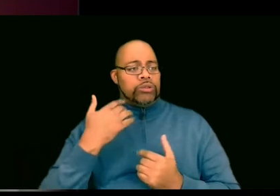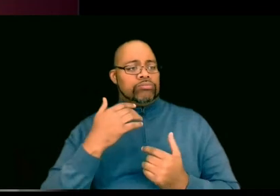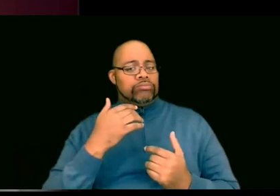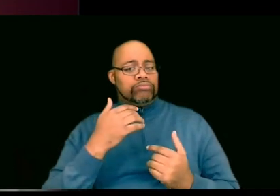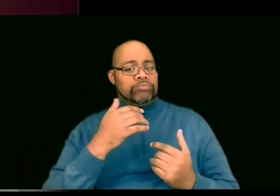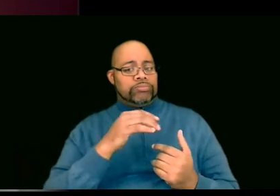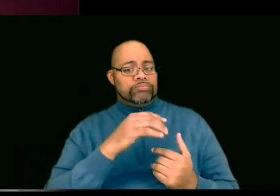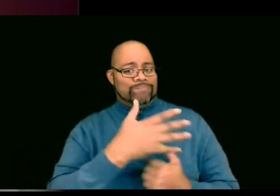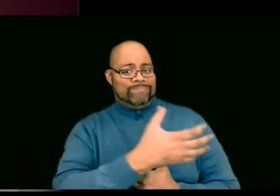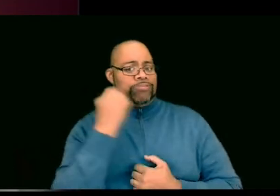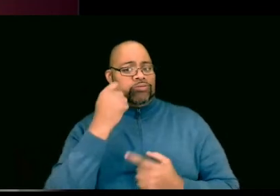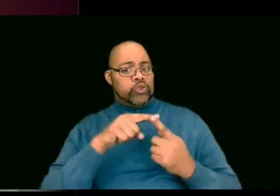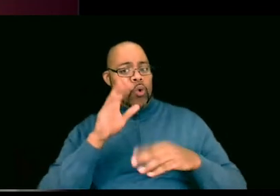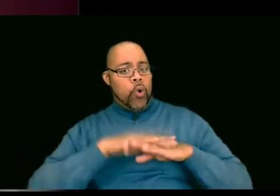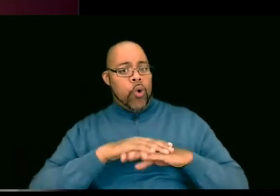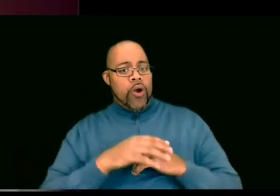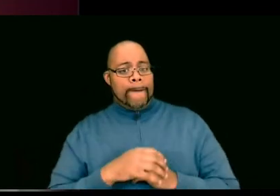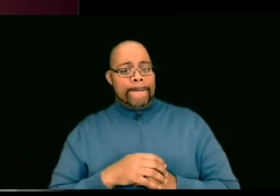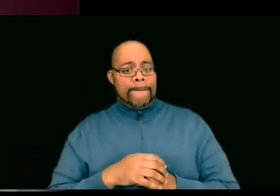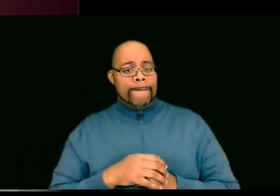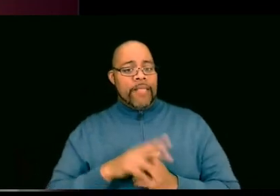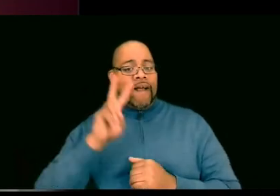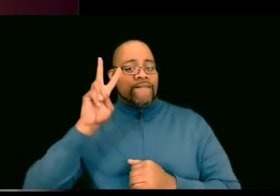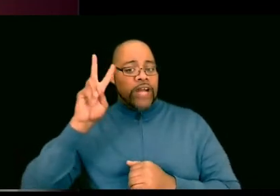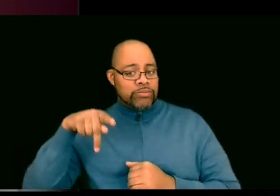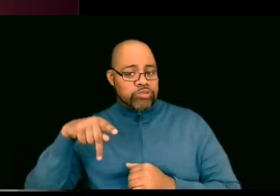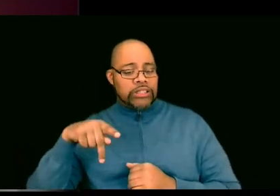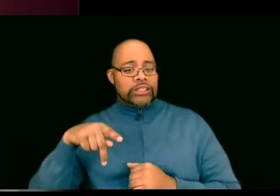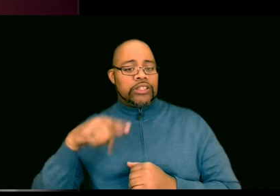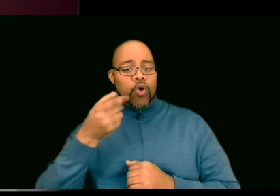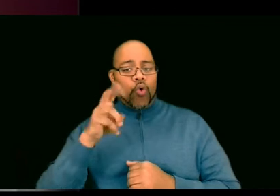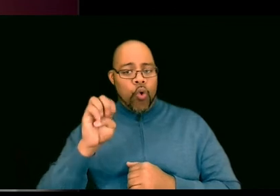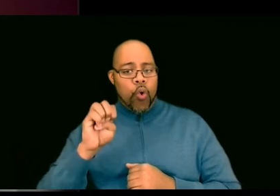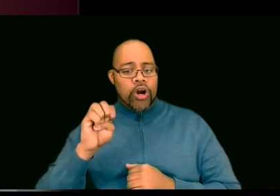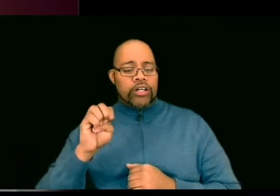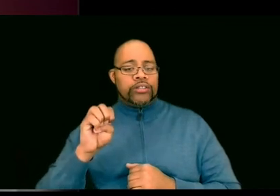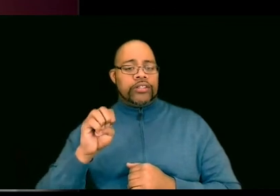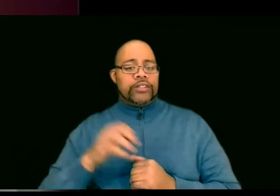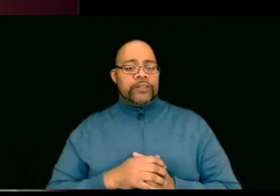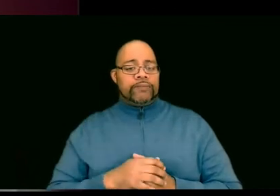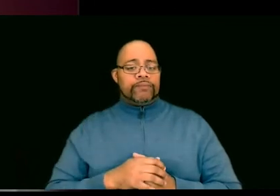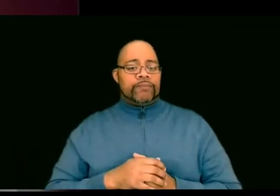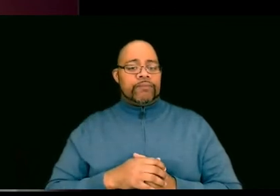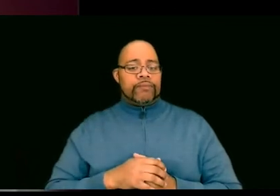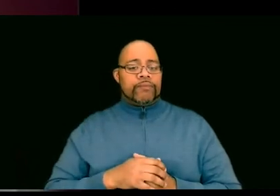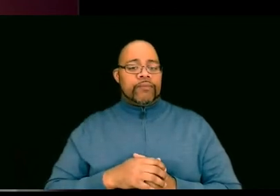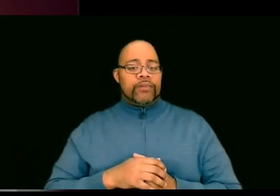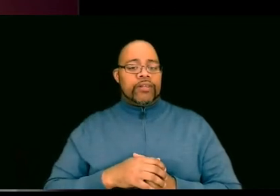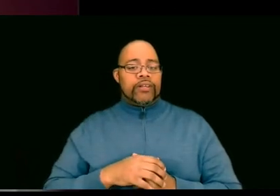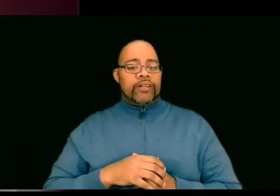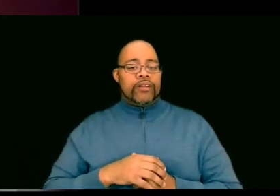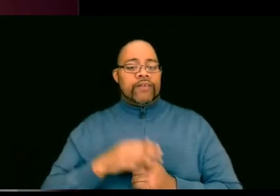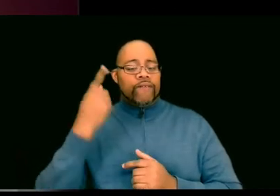I was tapped to be on the Vice President Gore, Al Gore, Vice